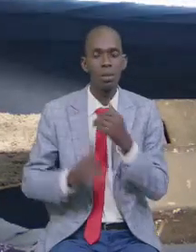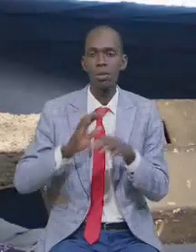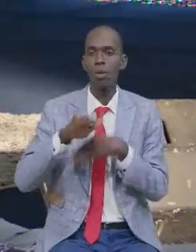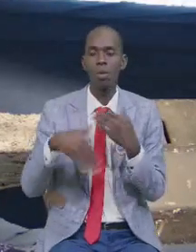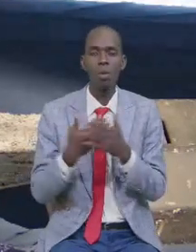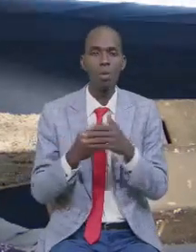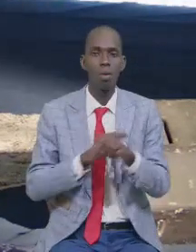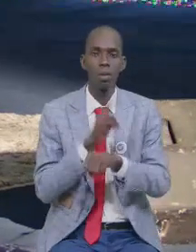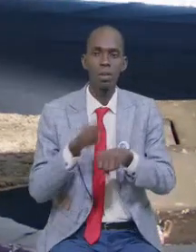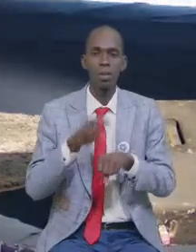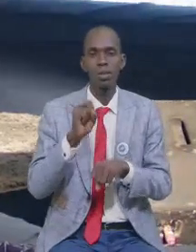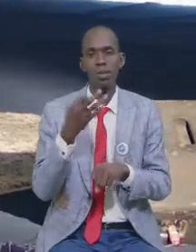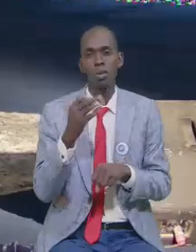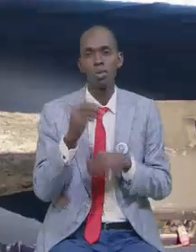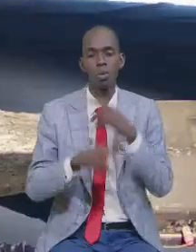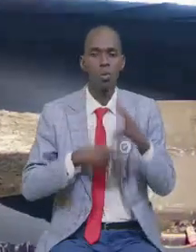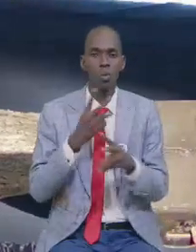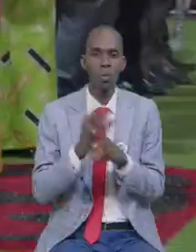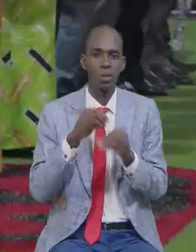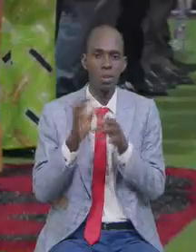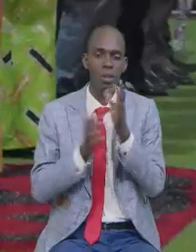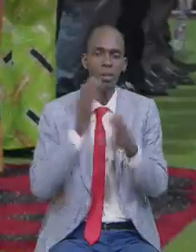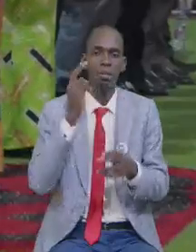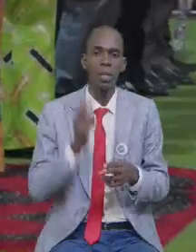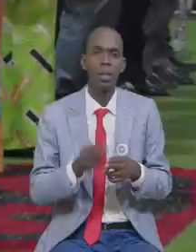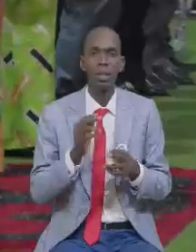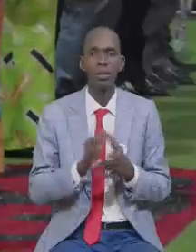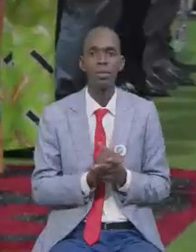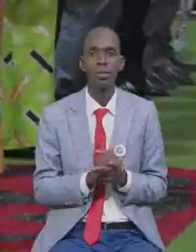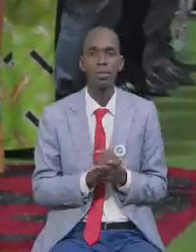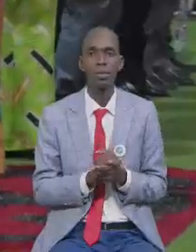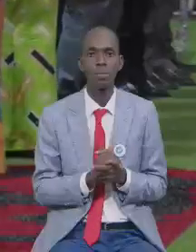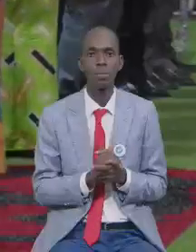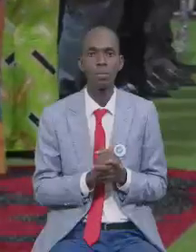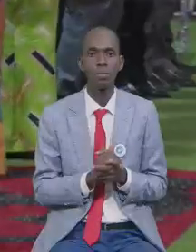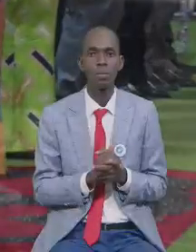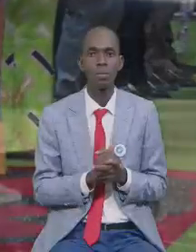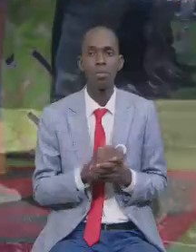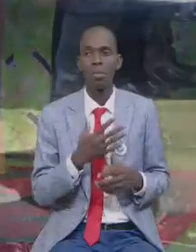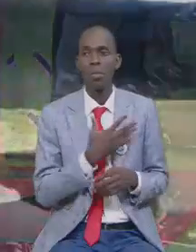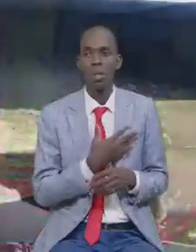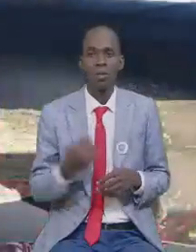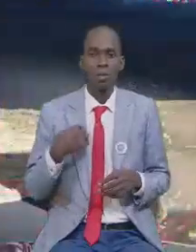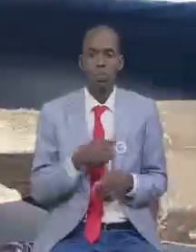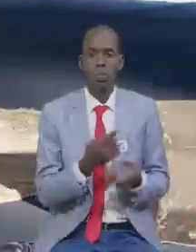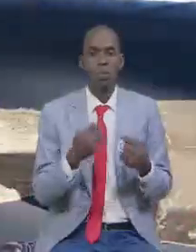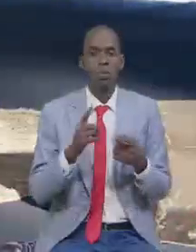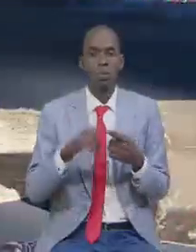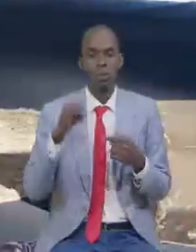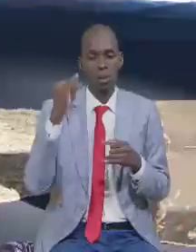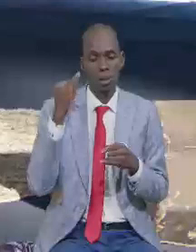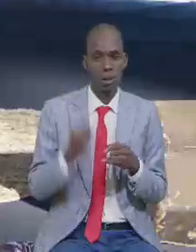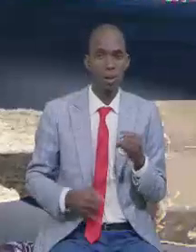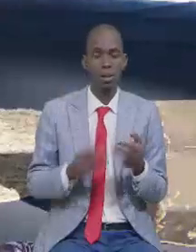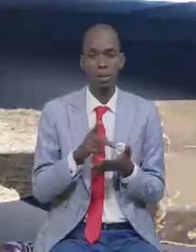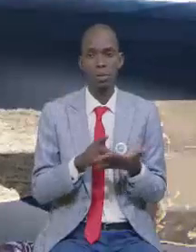the world, in Jesus' name. As we come to the last session, I